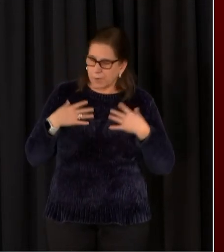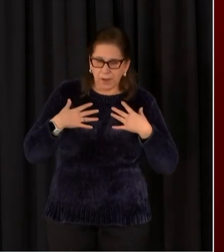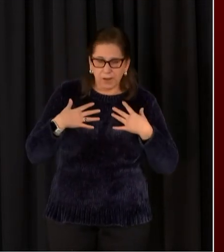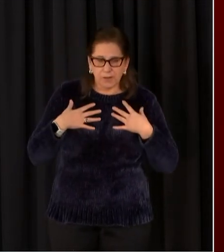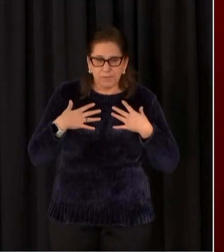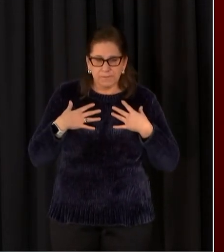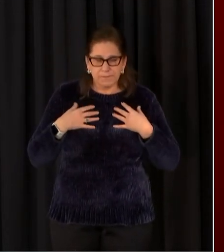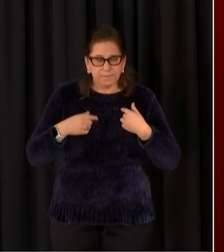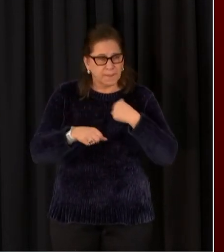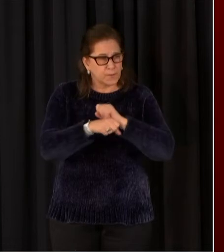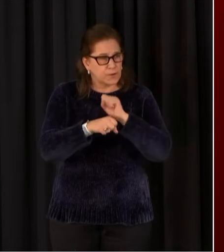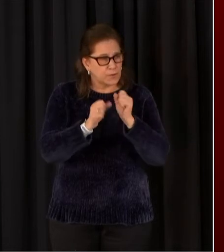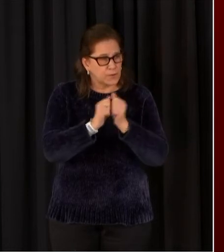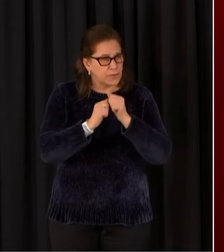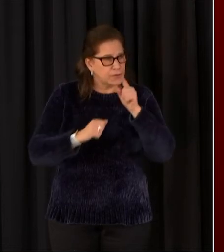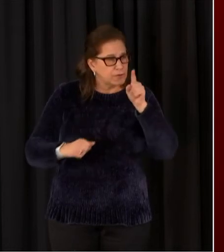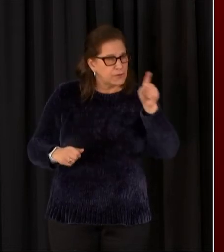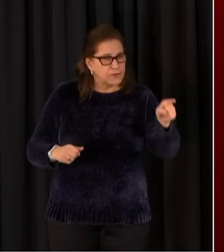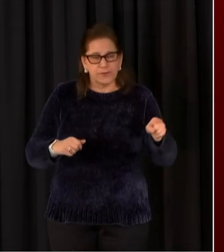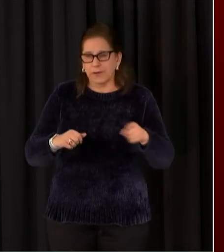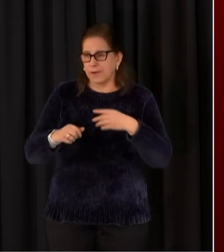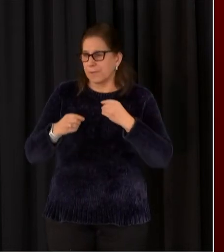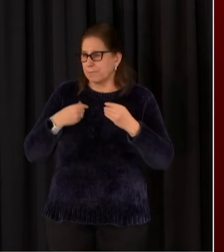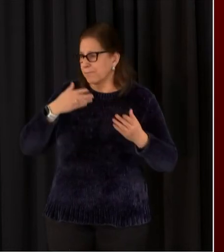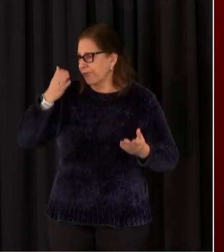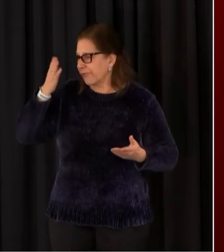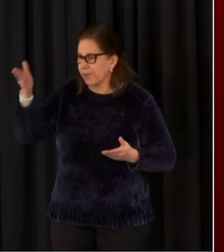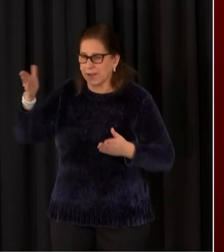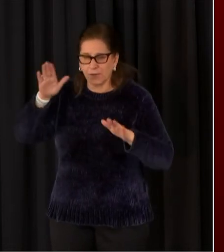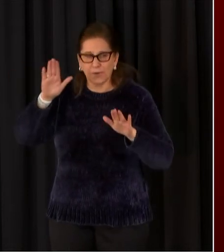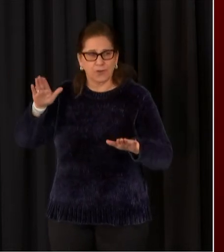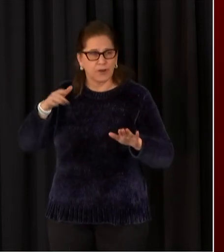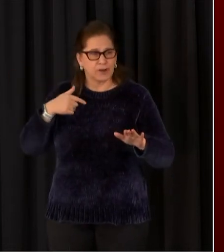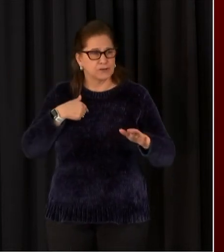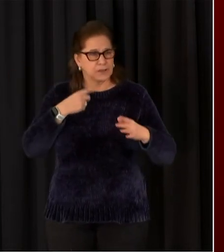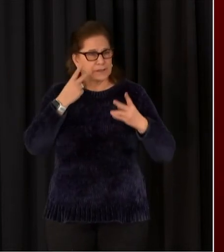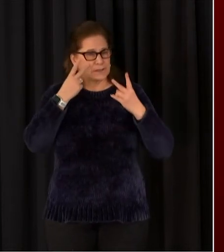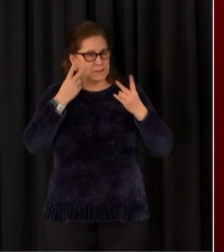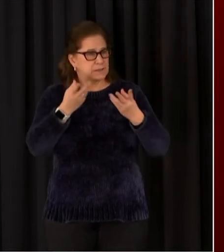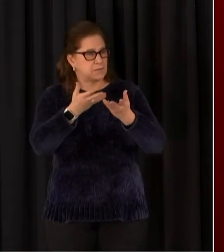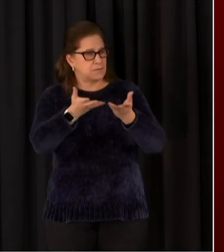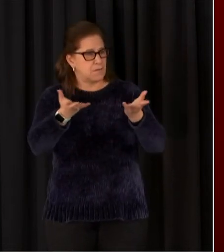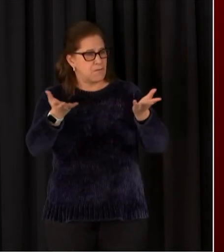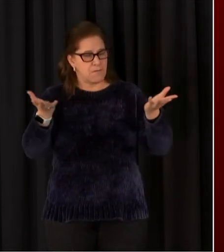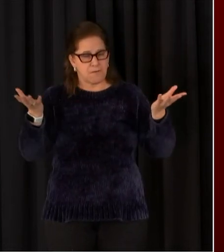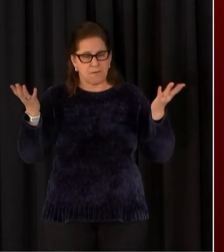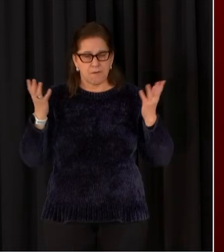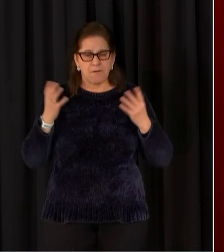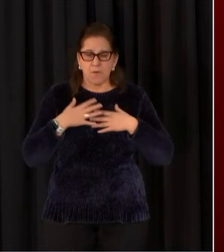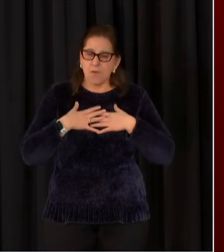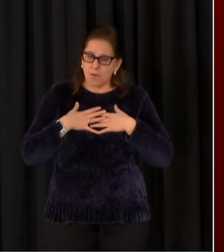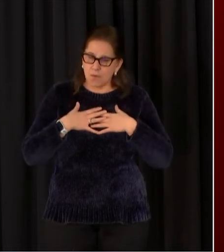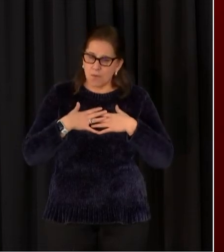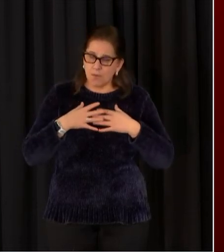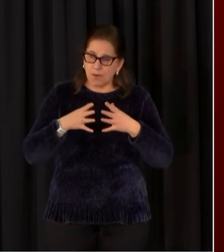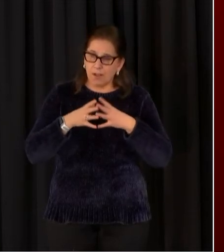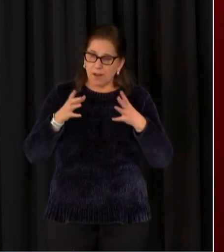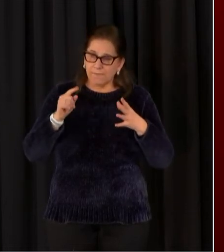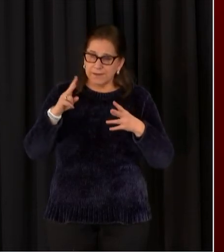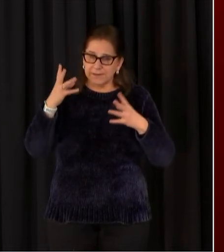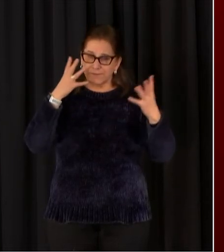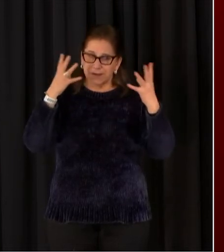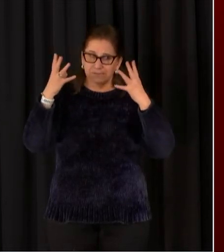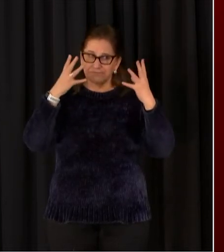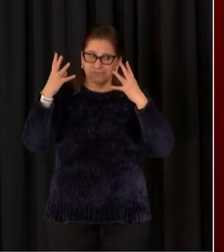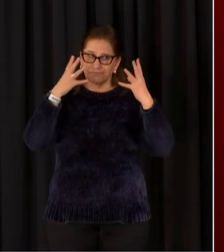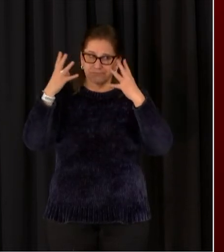I will reflect on and cherish for years to come. And we got a lot of TV time. I got a